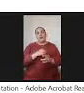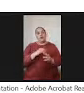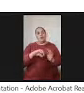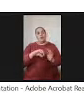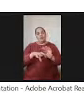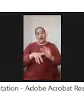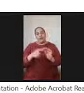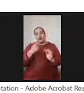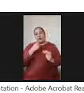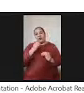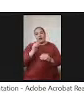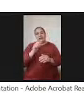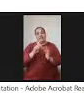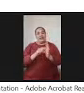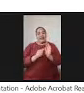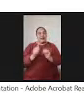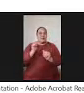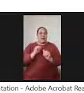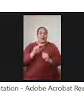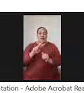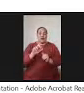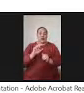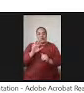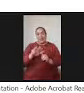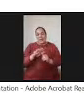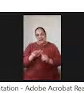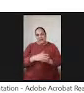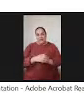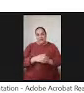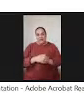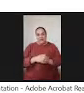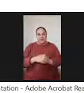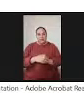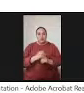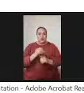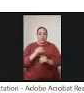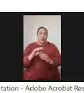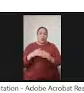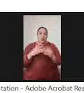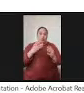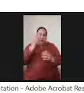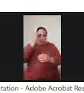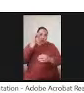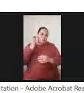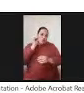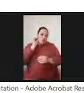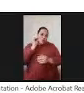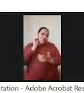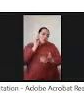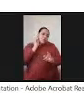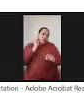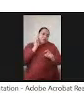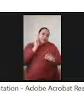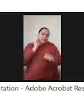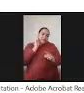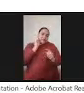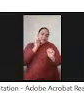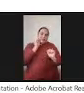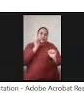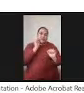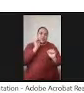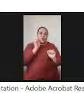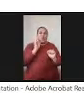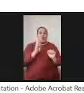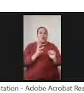dates back as 2019. So with that in mind, obviously there will be